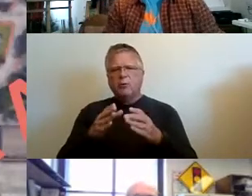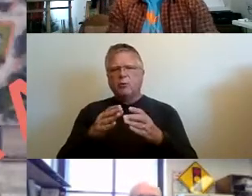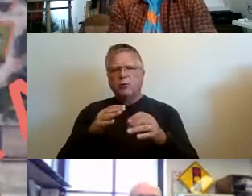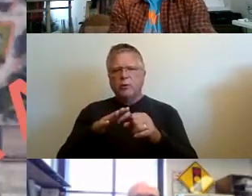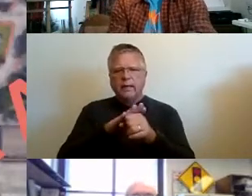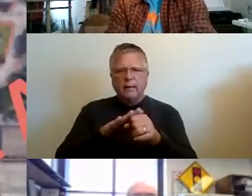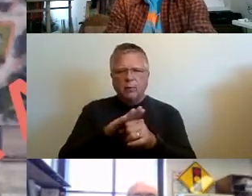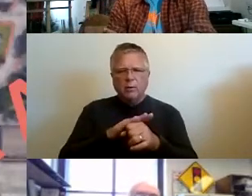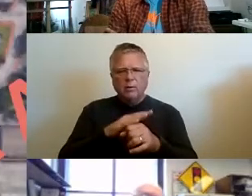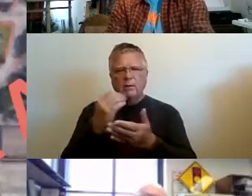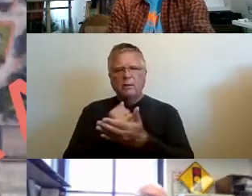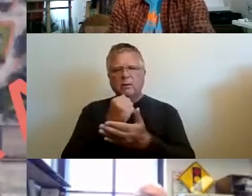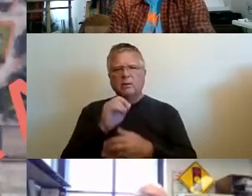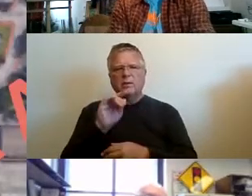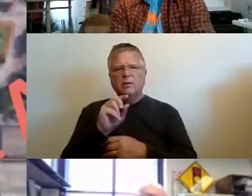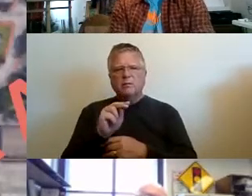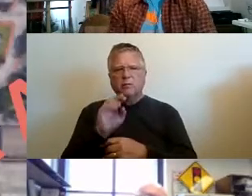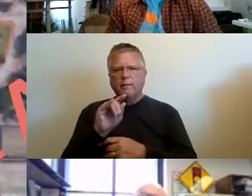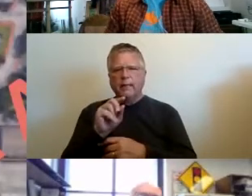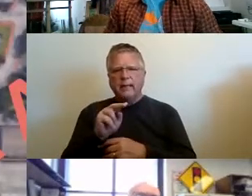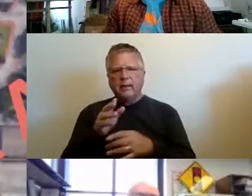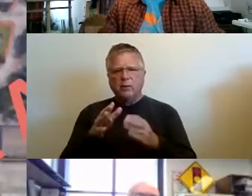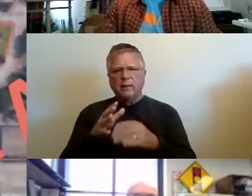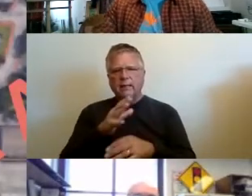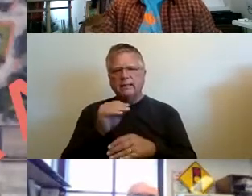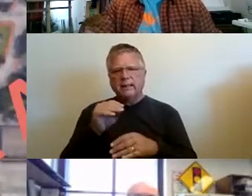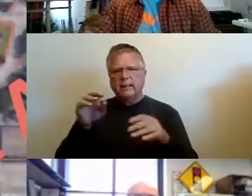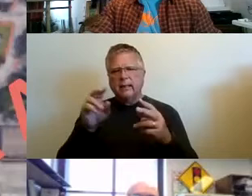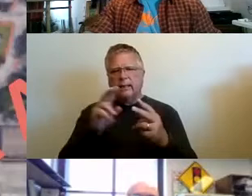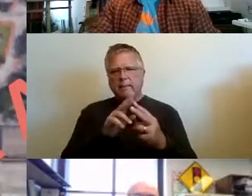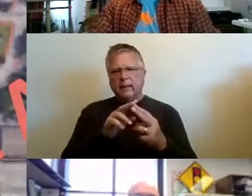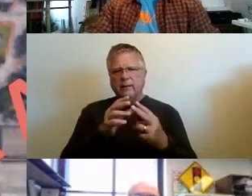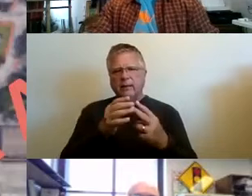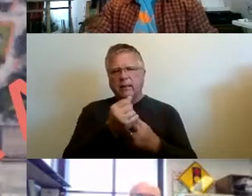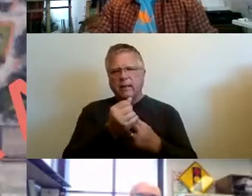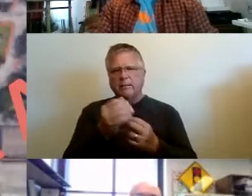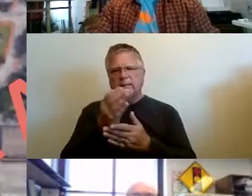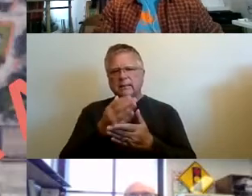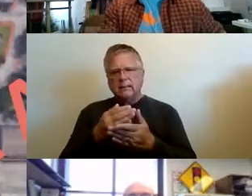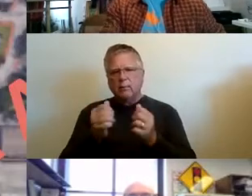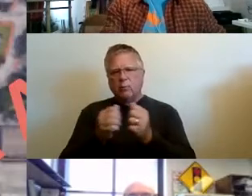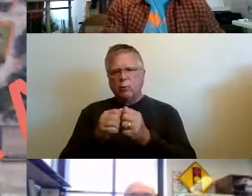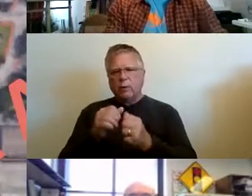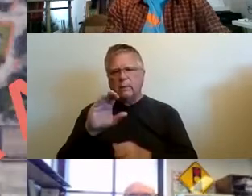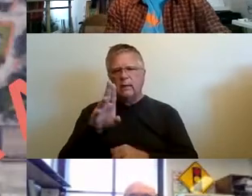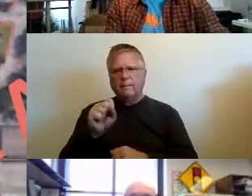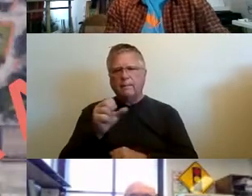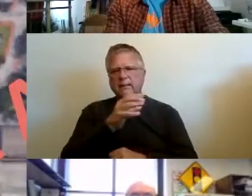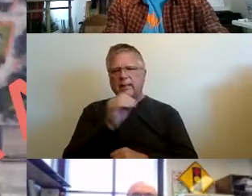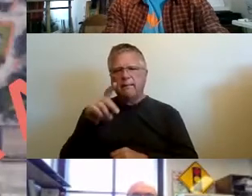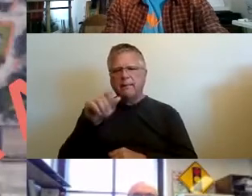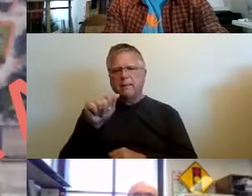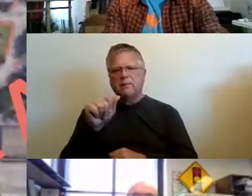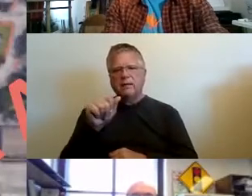using the Fulton-Manhattan pair, and then also pairing it up in the east-west direction with Columbus and